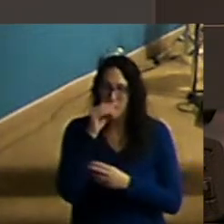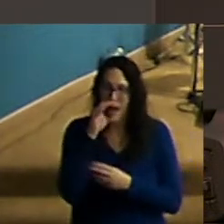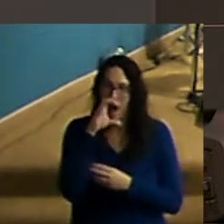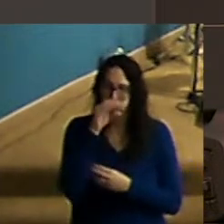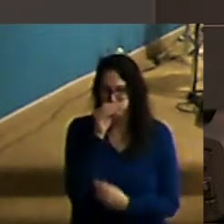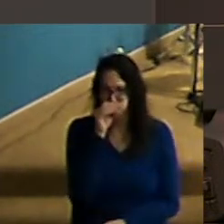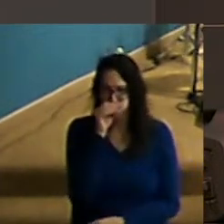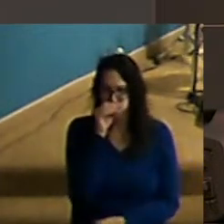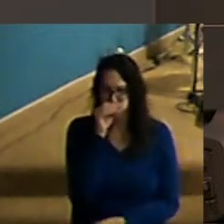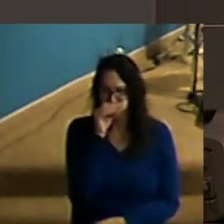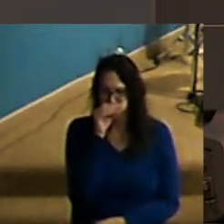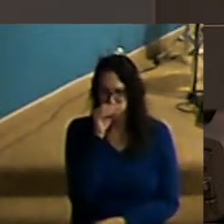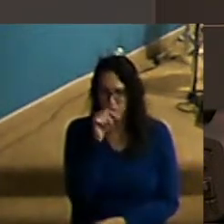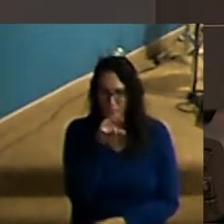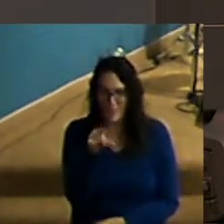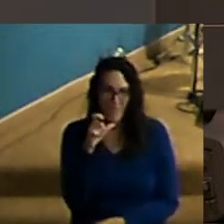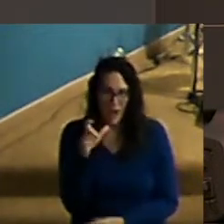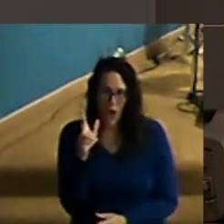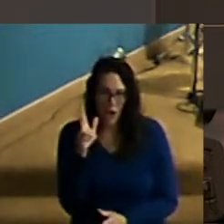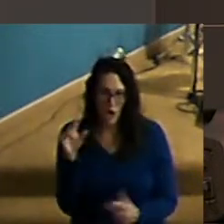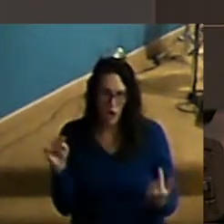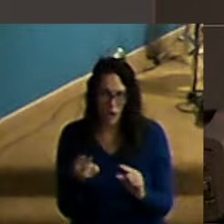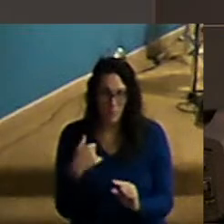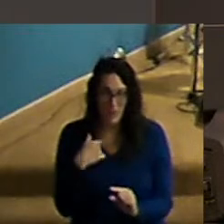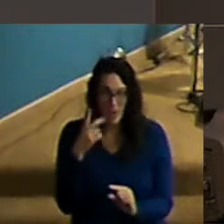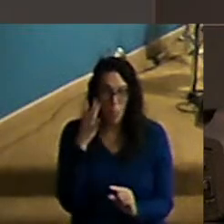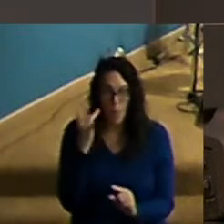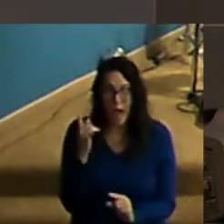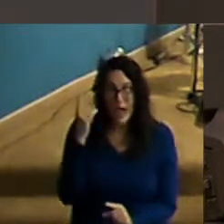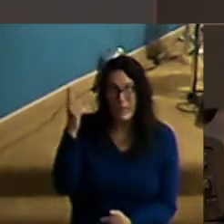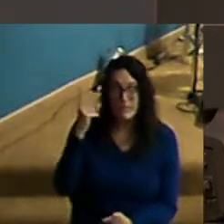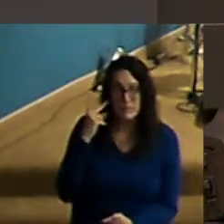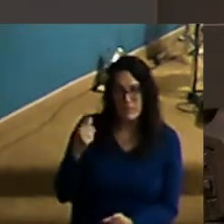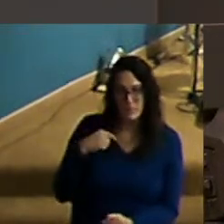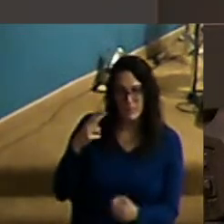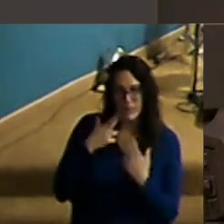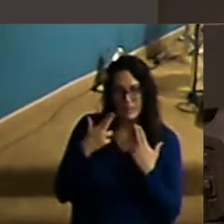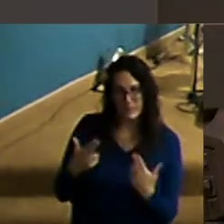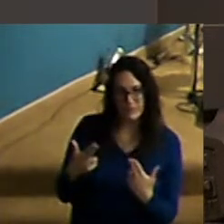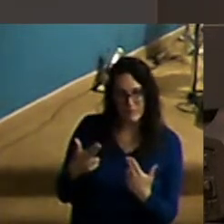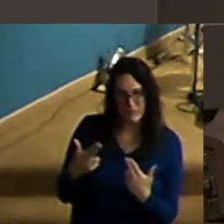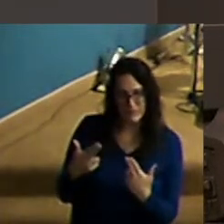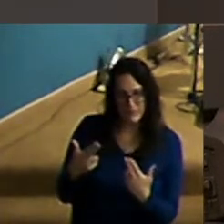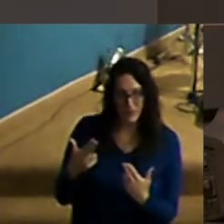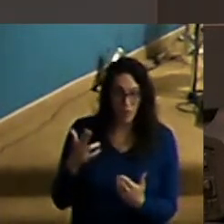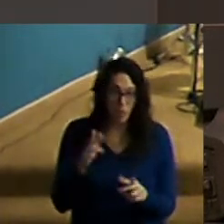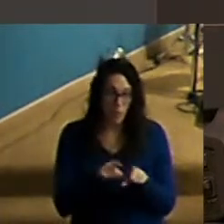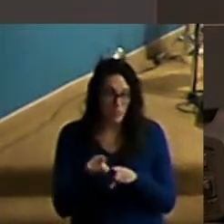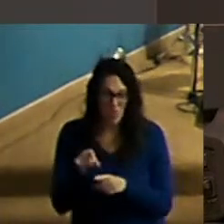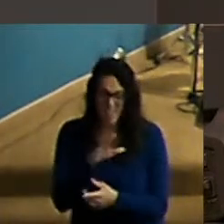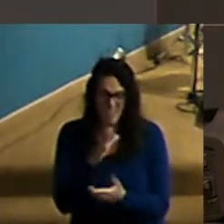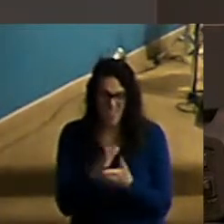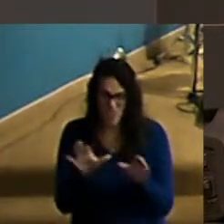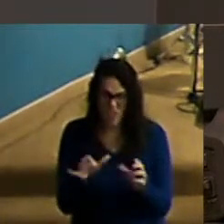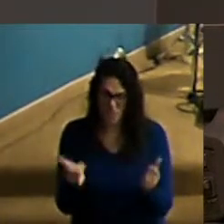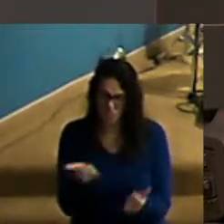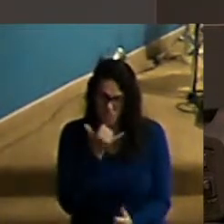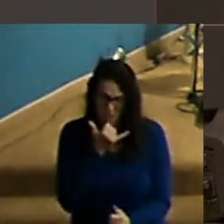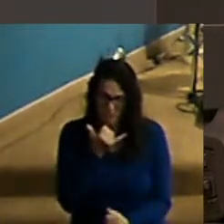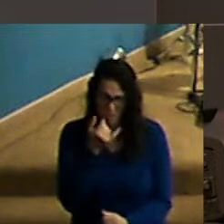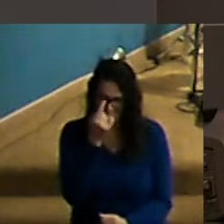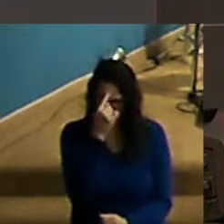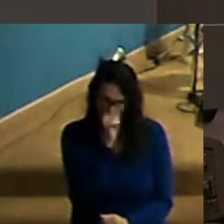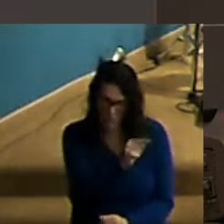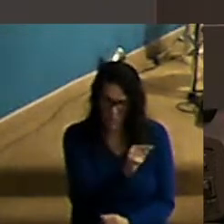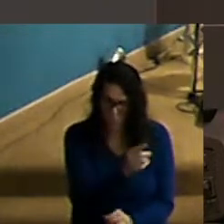lions. They have not hurt me because I was found innocent in his sight. Nor have I ever done anything wrong before you,